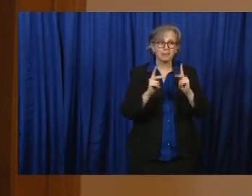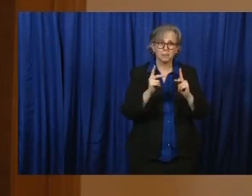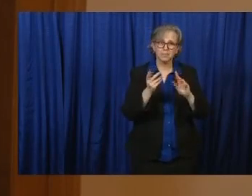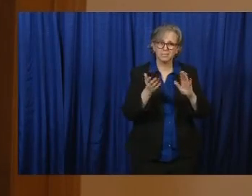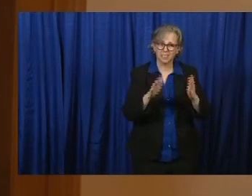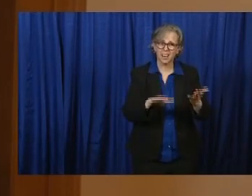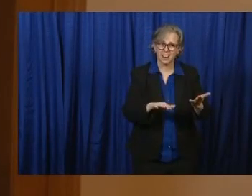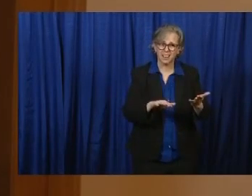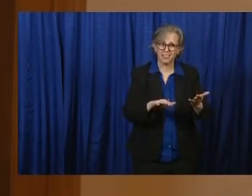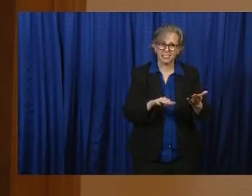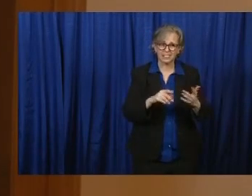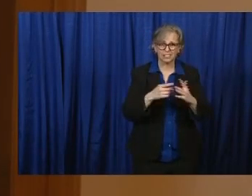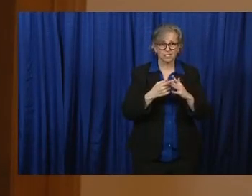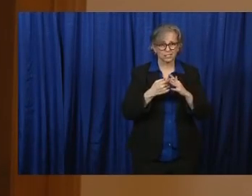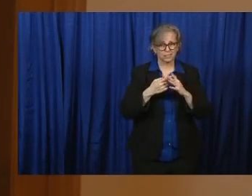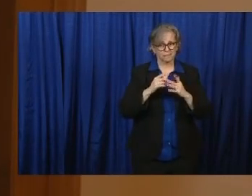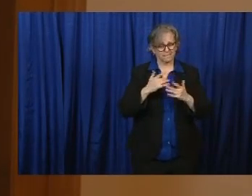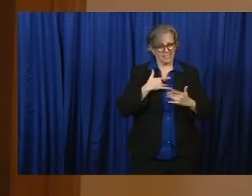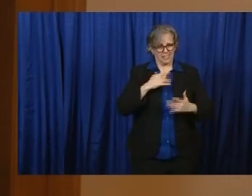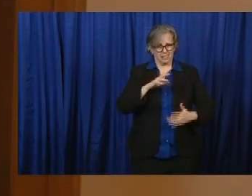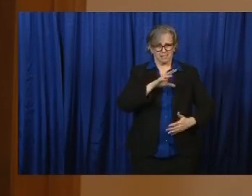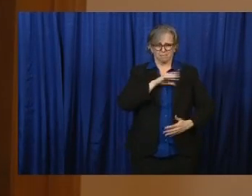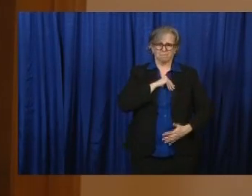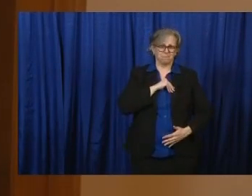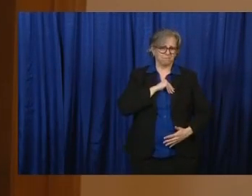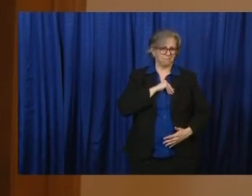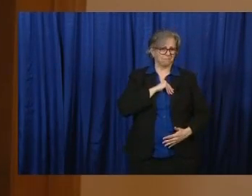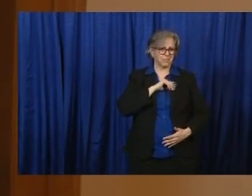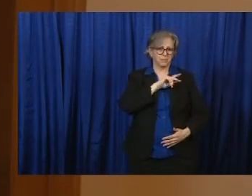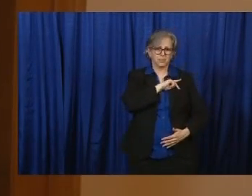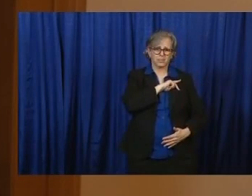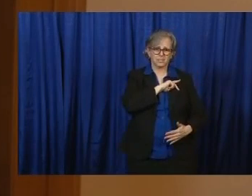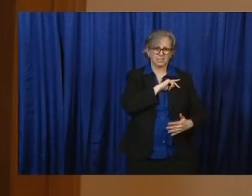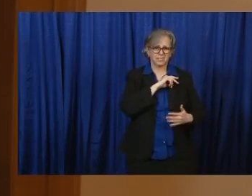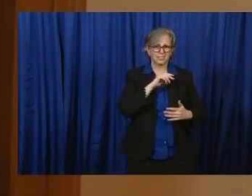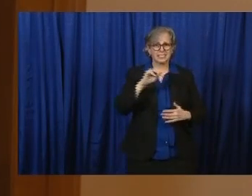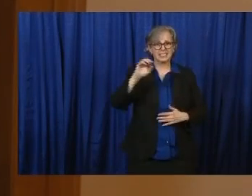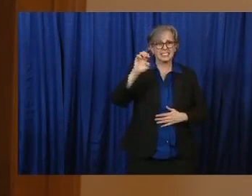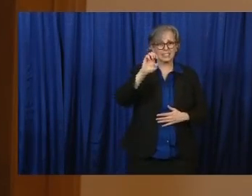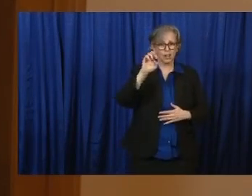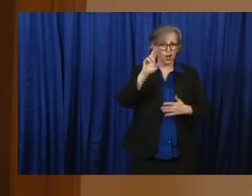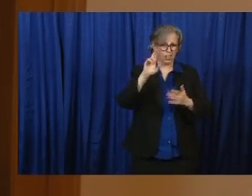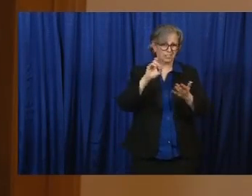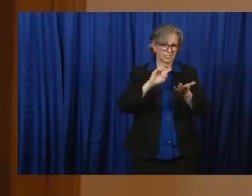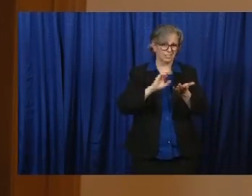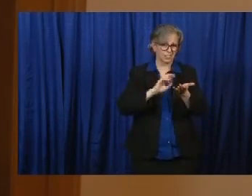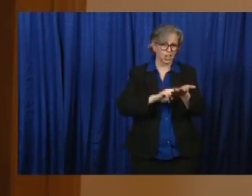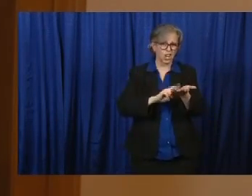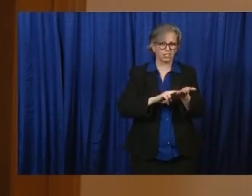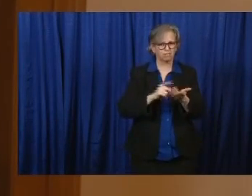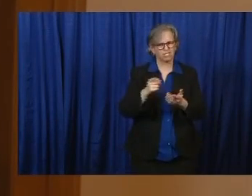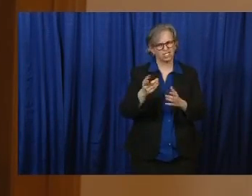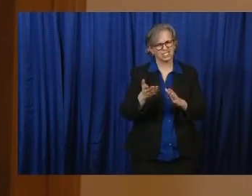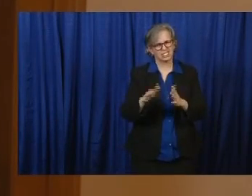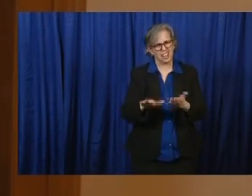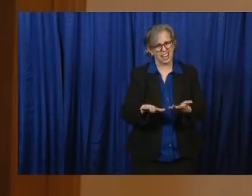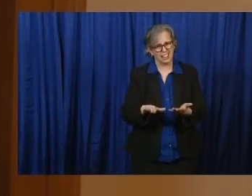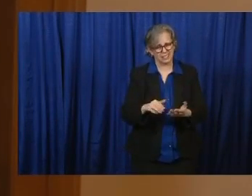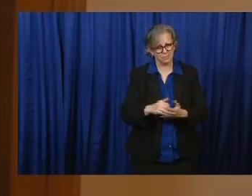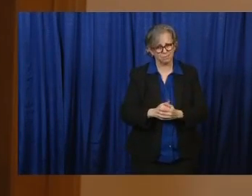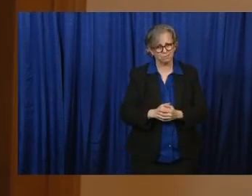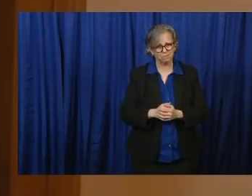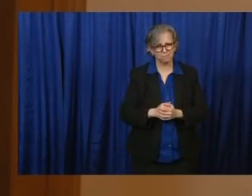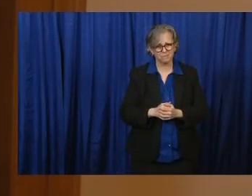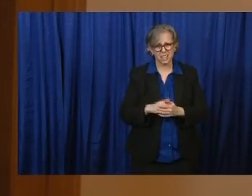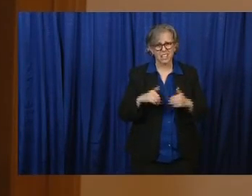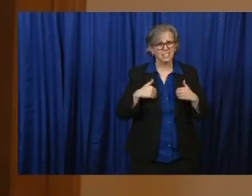I just learned this news yesterday, who was working, again, a younger person who has a family,